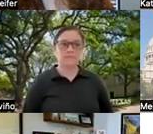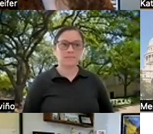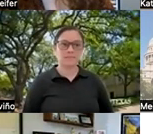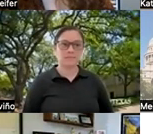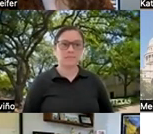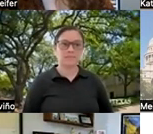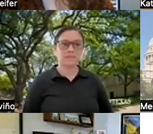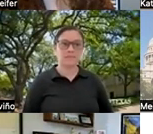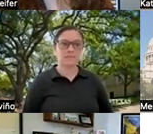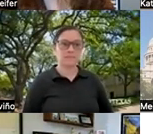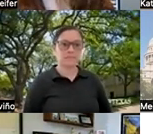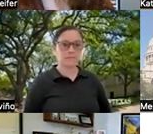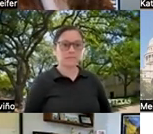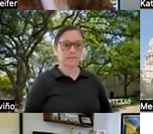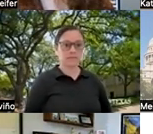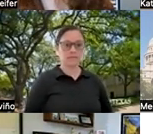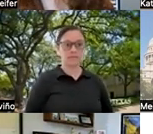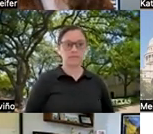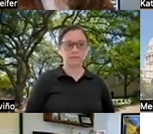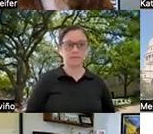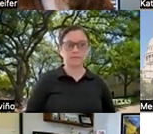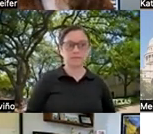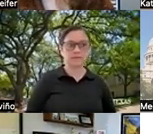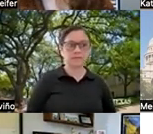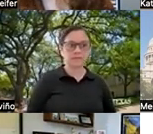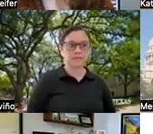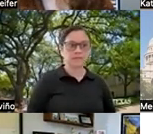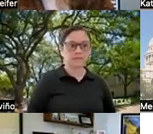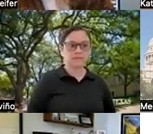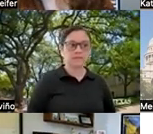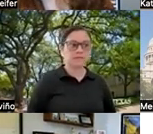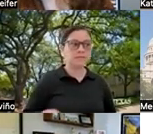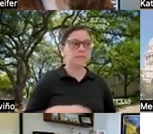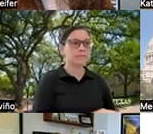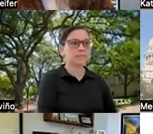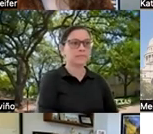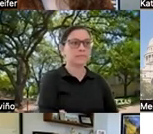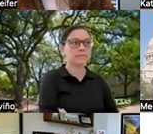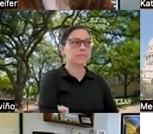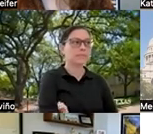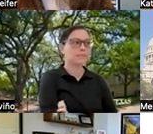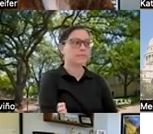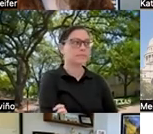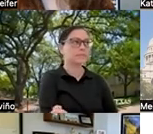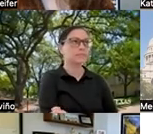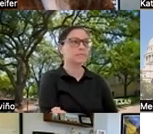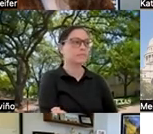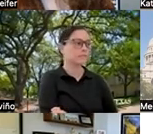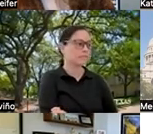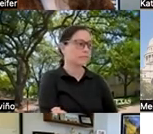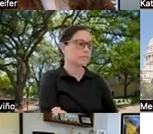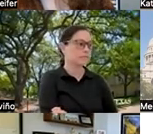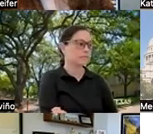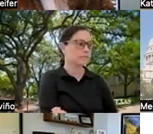Texas and the basic funding levels that are currently available. That being said, though, of course, we can